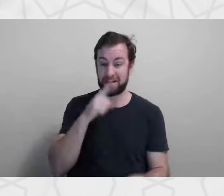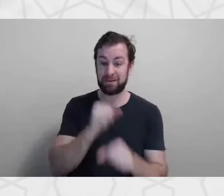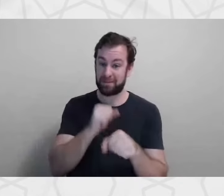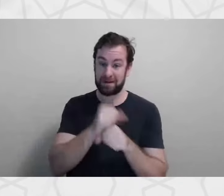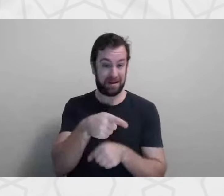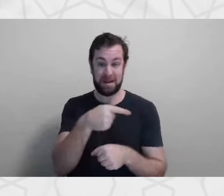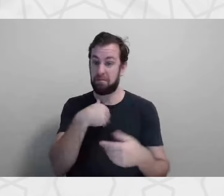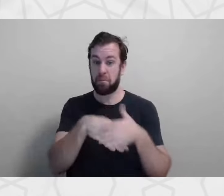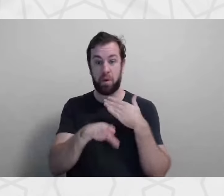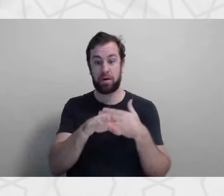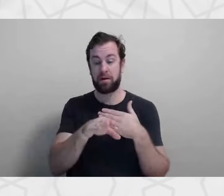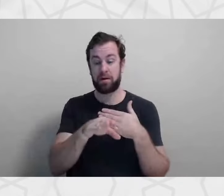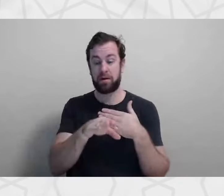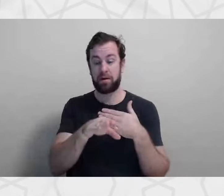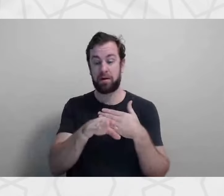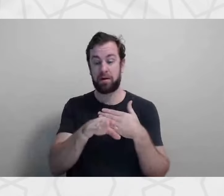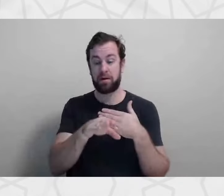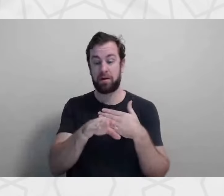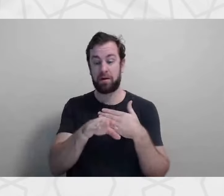born in the warm weather.